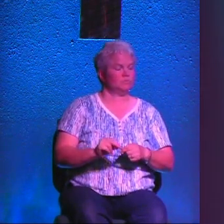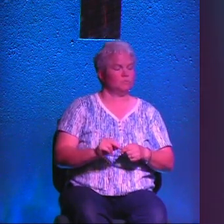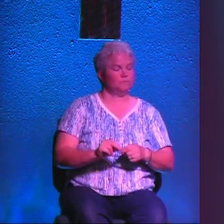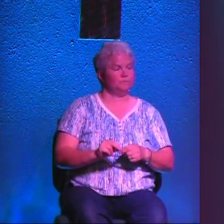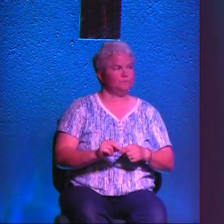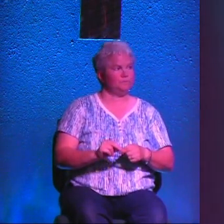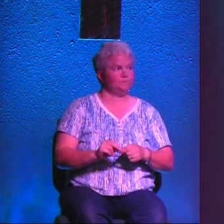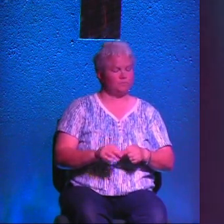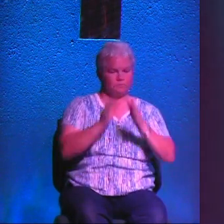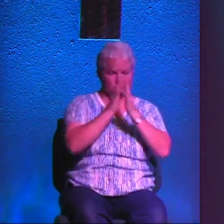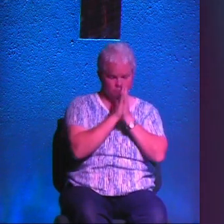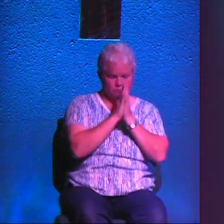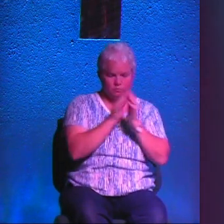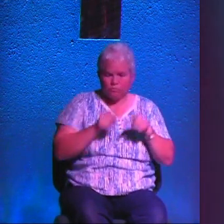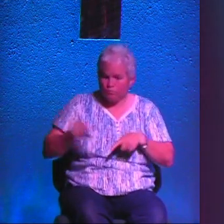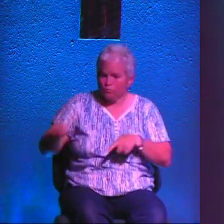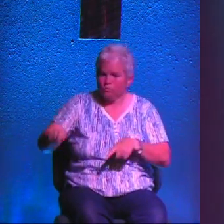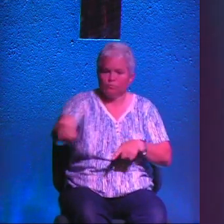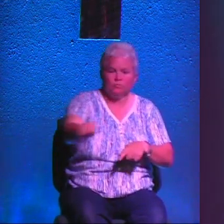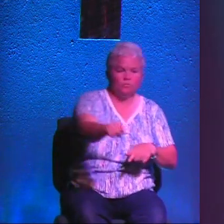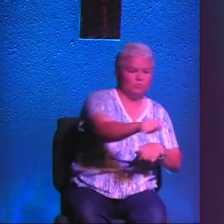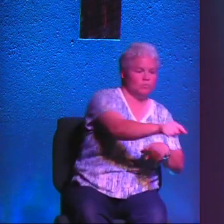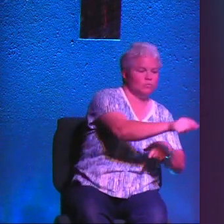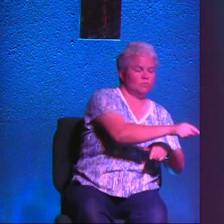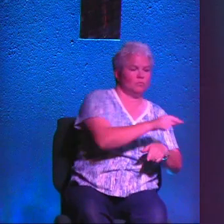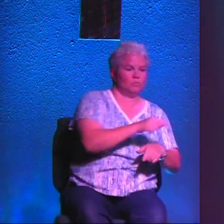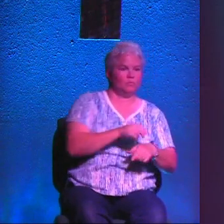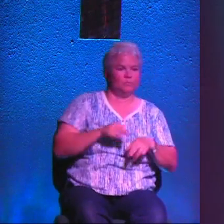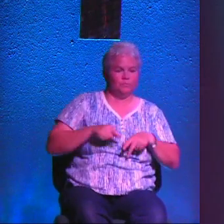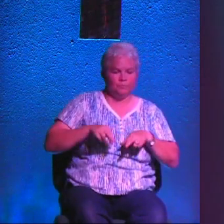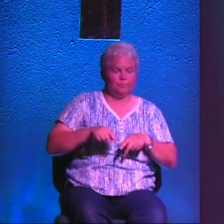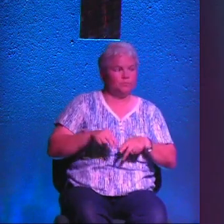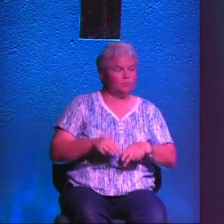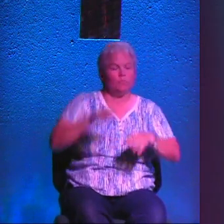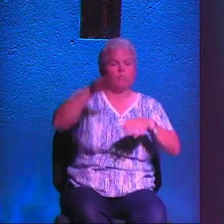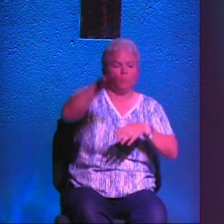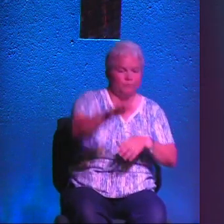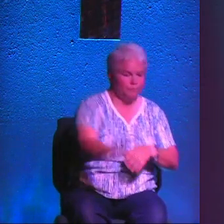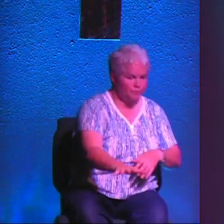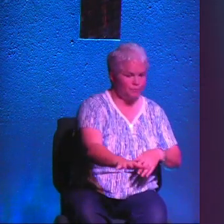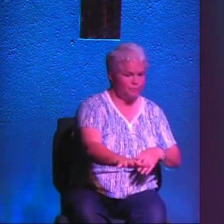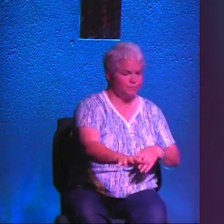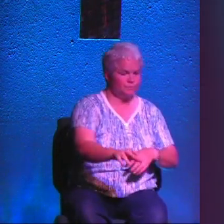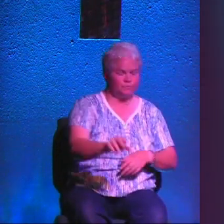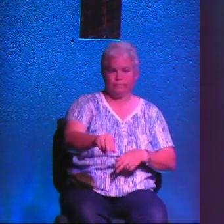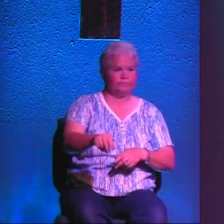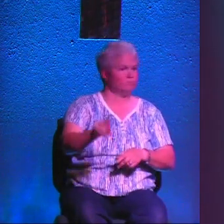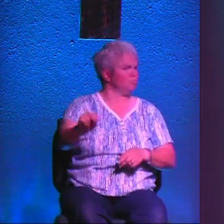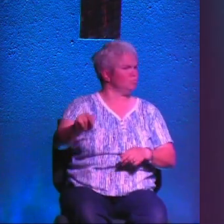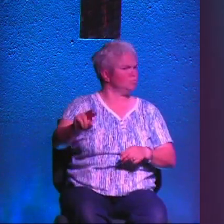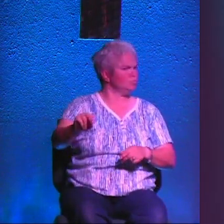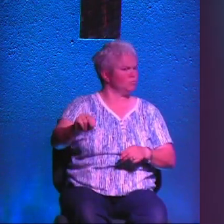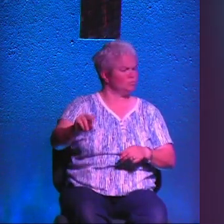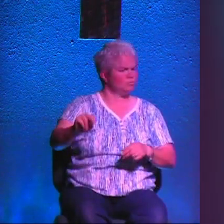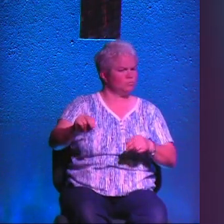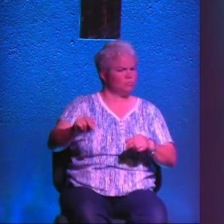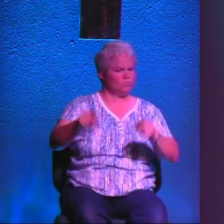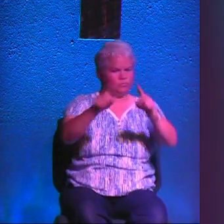well marked so we can pray around the building, but we can't actually pray on their property.